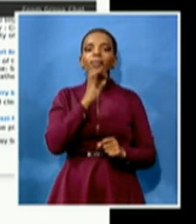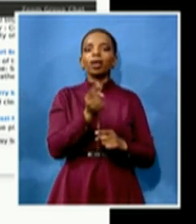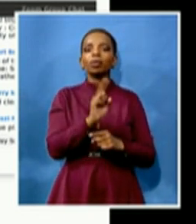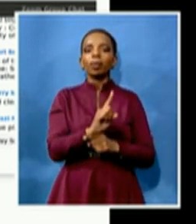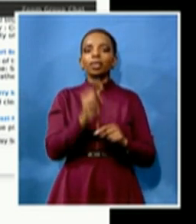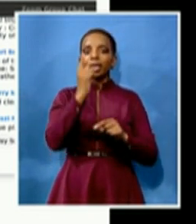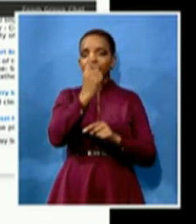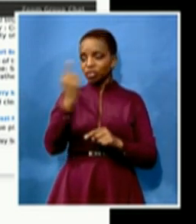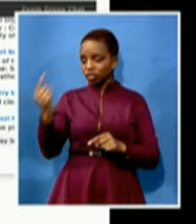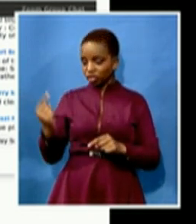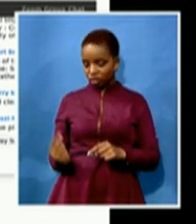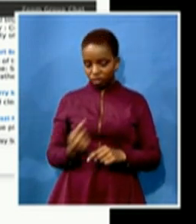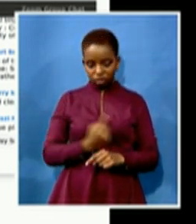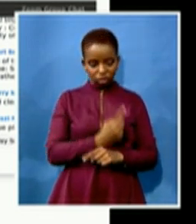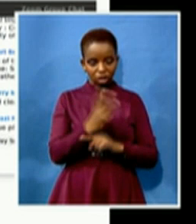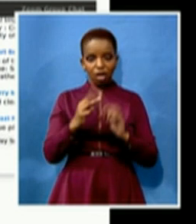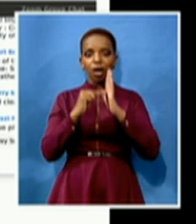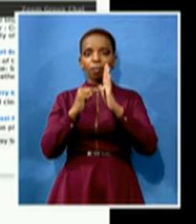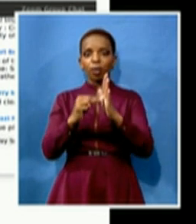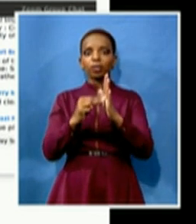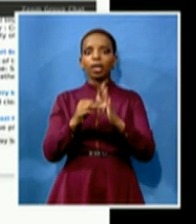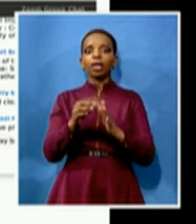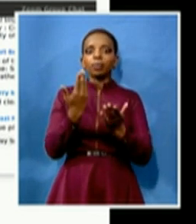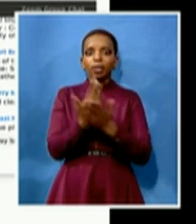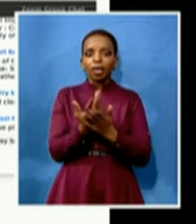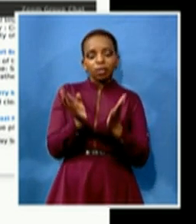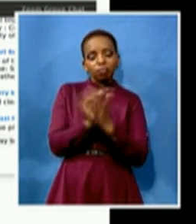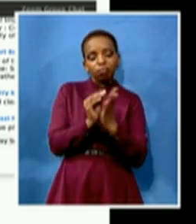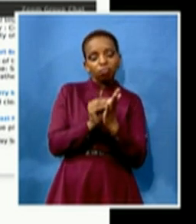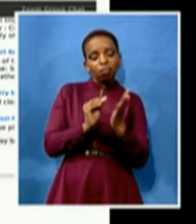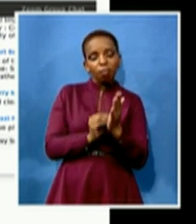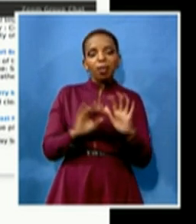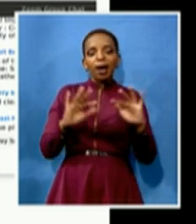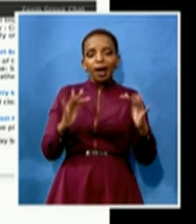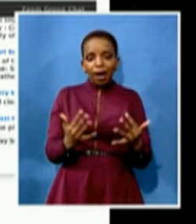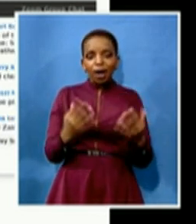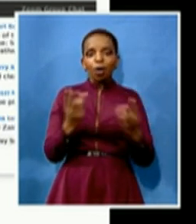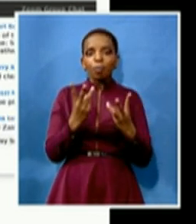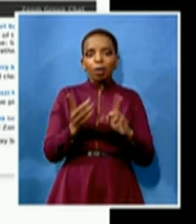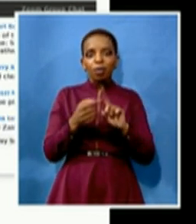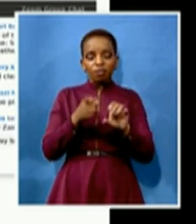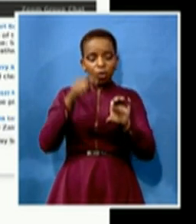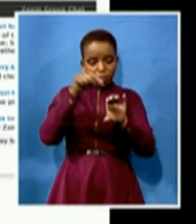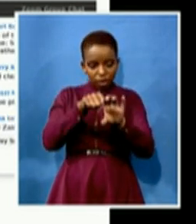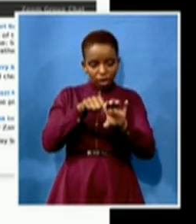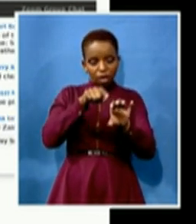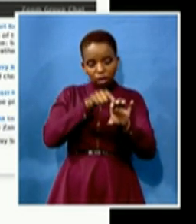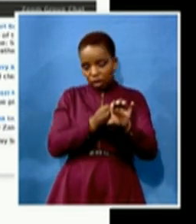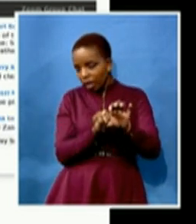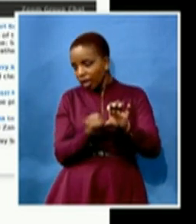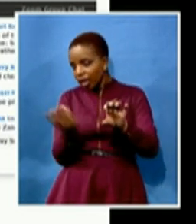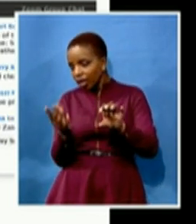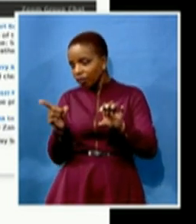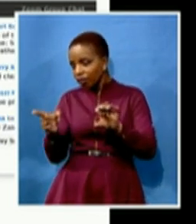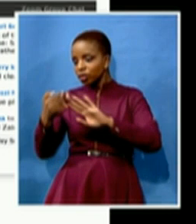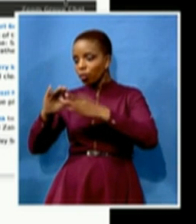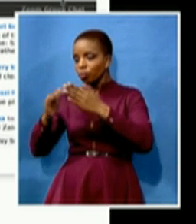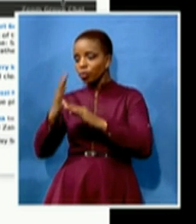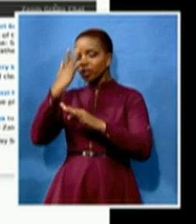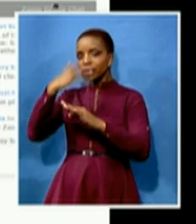exported and imported across all of those wards. And that at every time step is now the